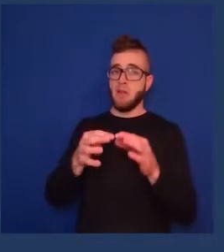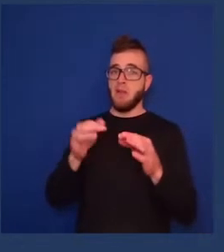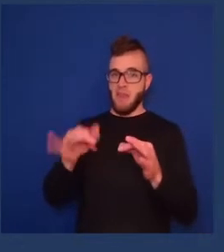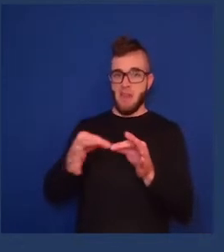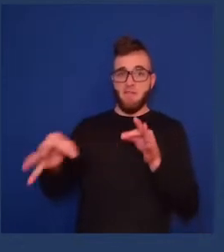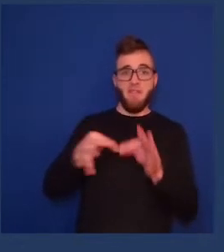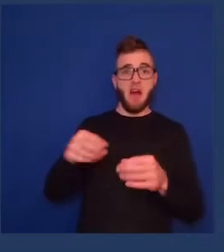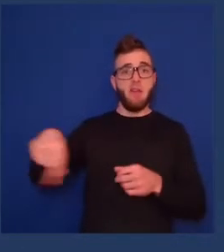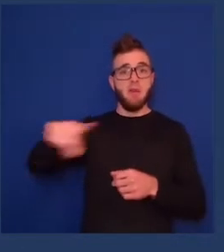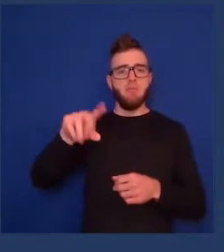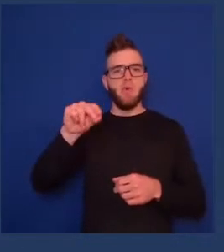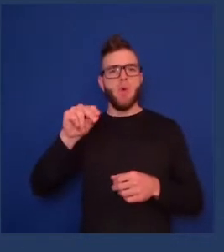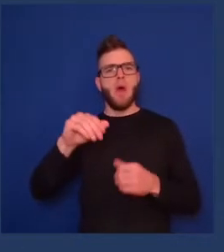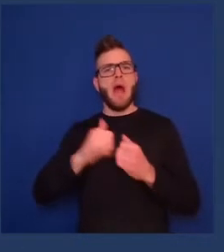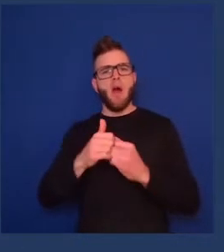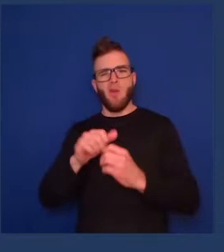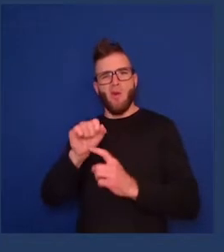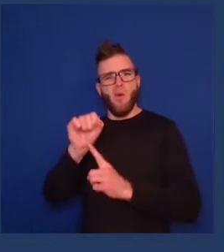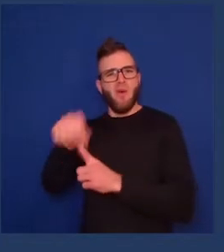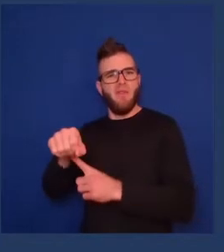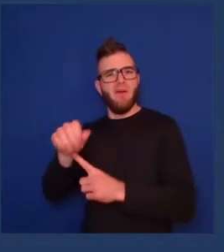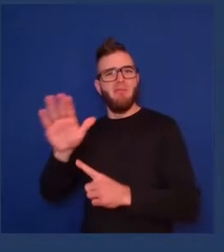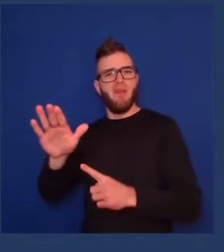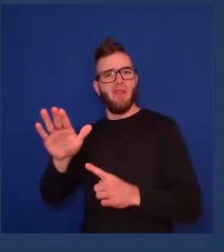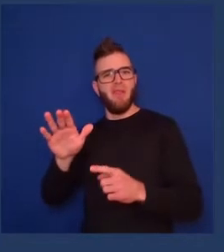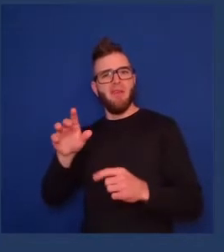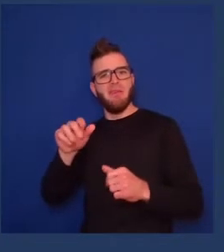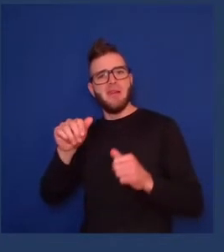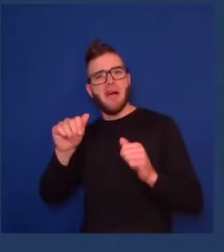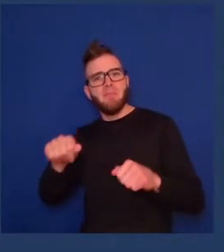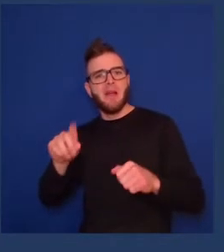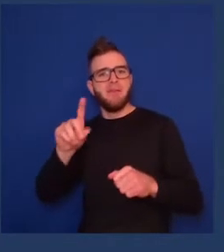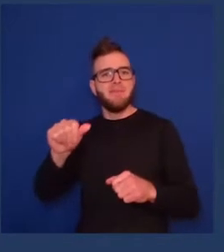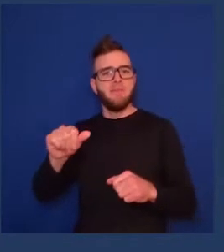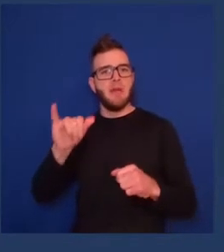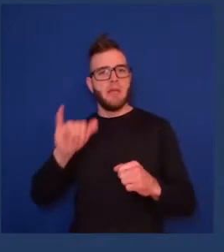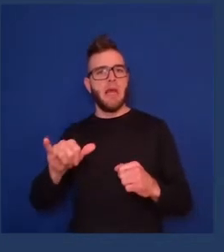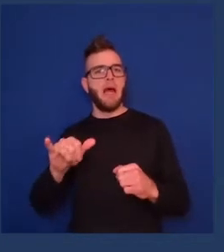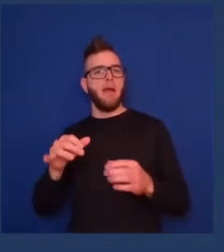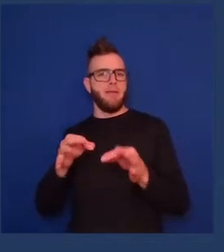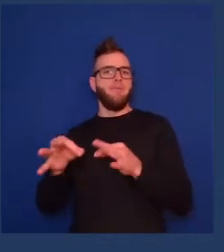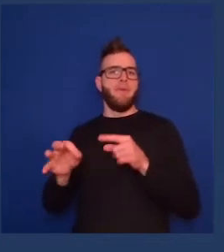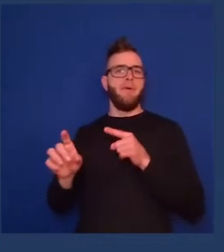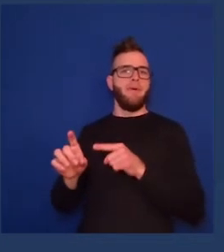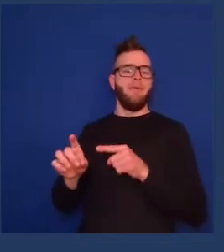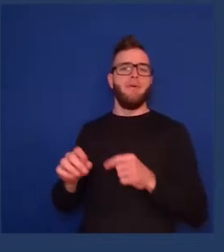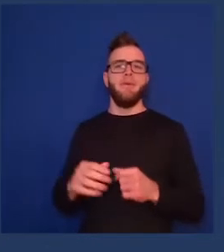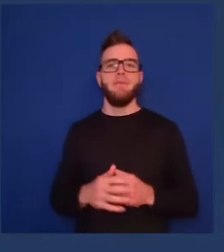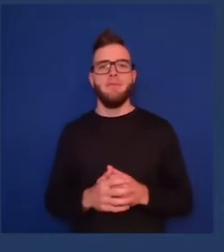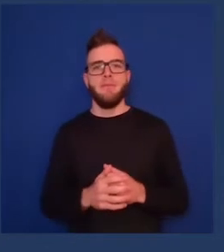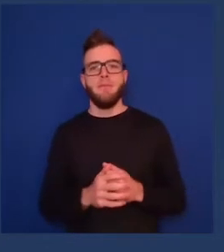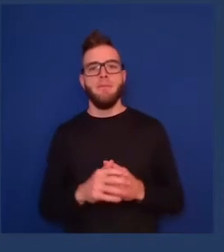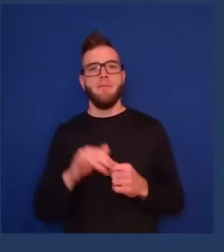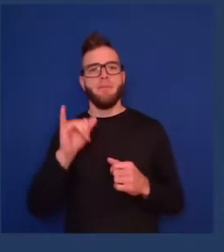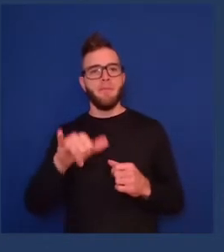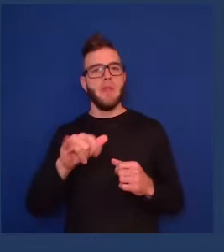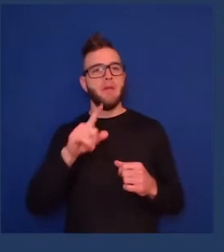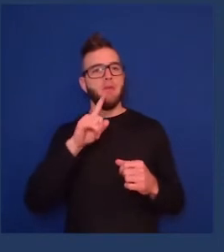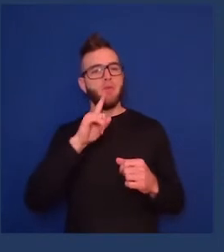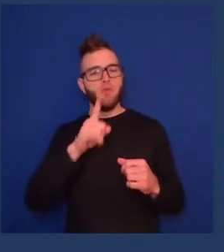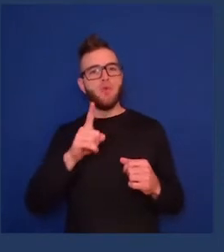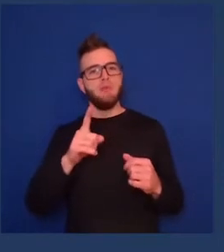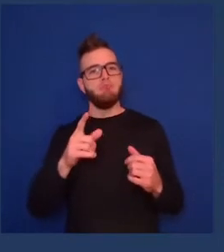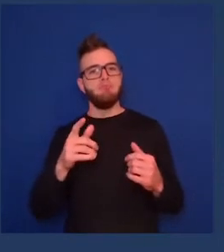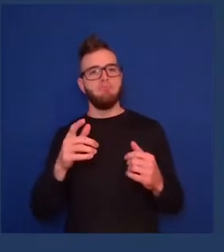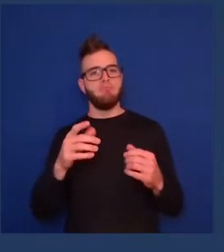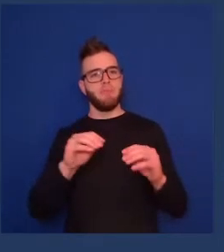their challenges. They're really defined by how they overcome them. And that's one thing that I think is a real testament to frankly,